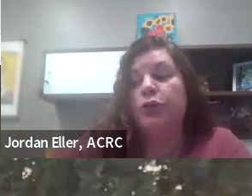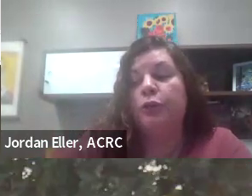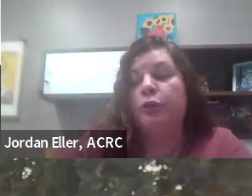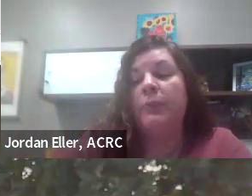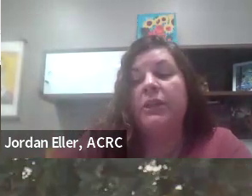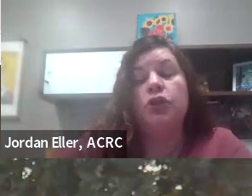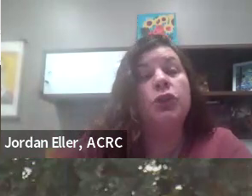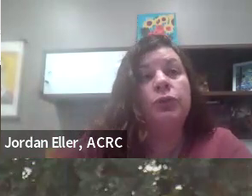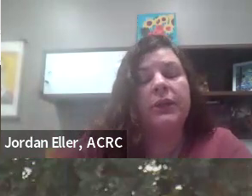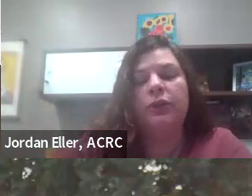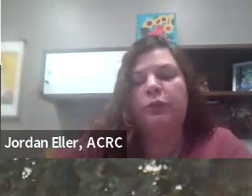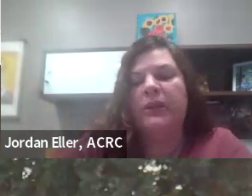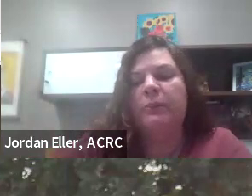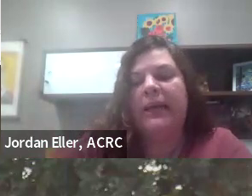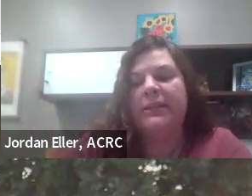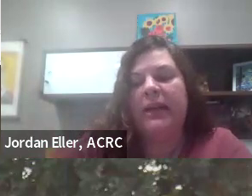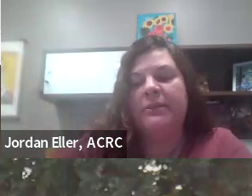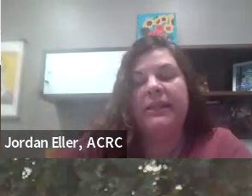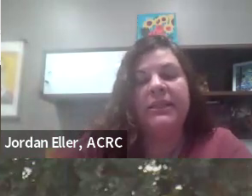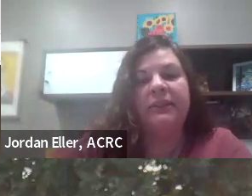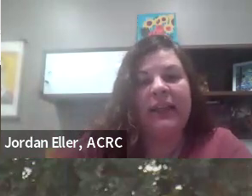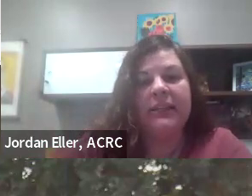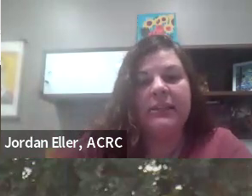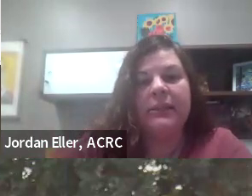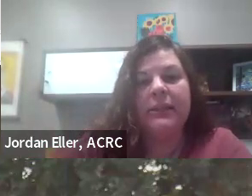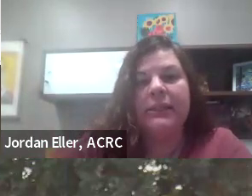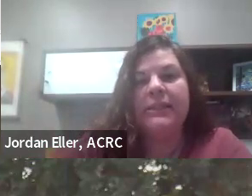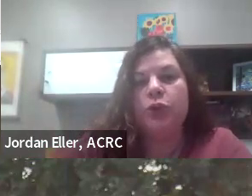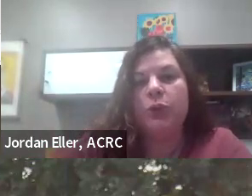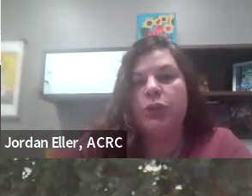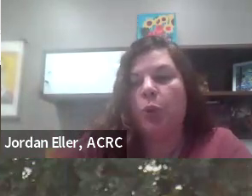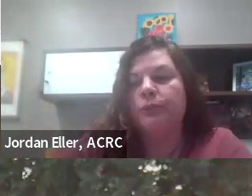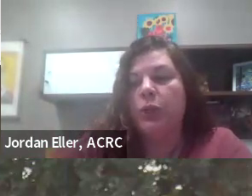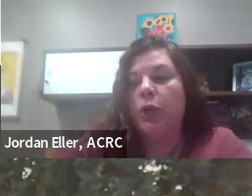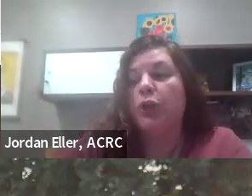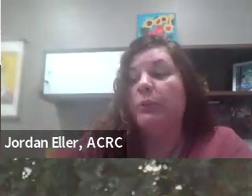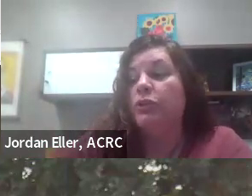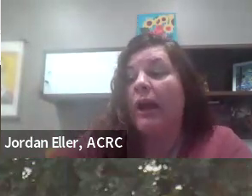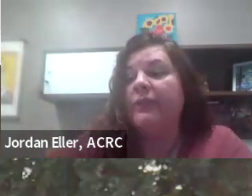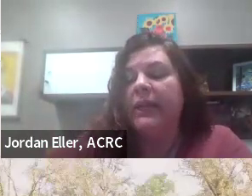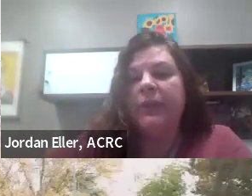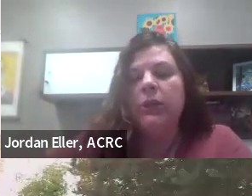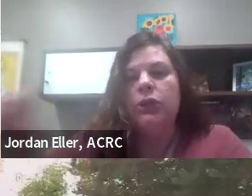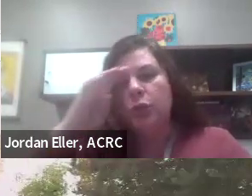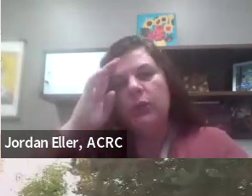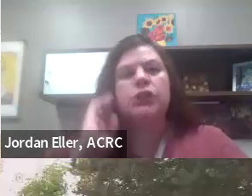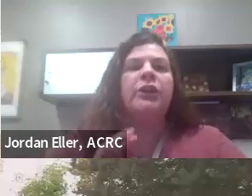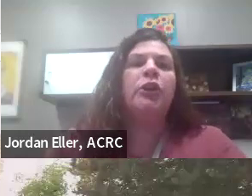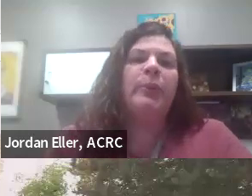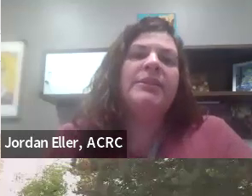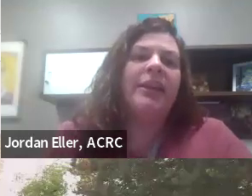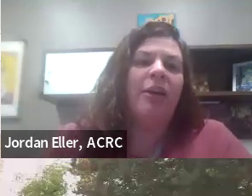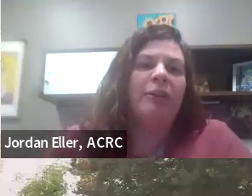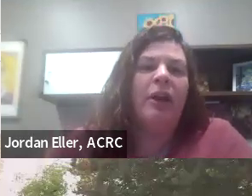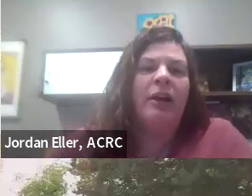and underserved women and children who've been impacted by domestic violence, sexual assault, or human trafficking. So